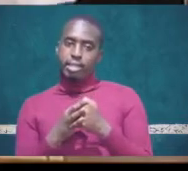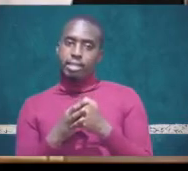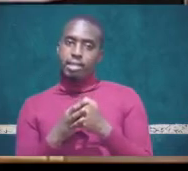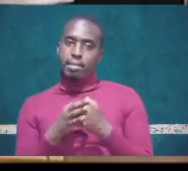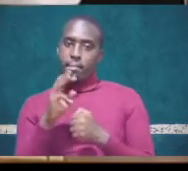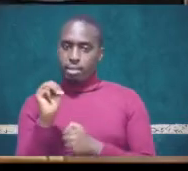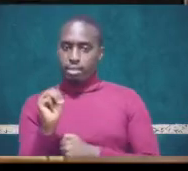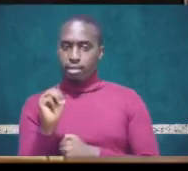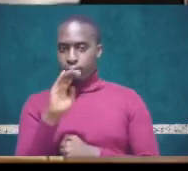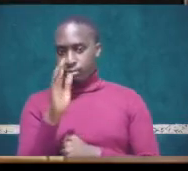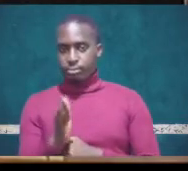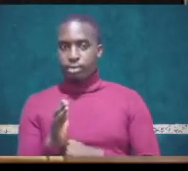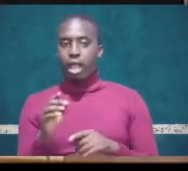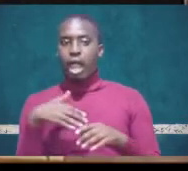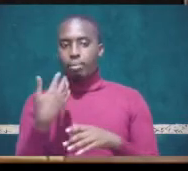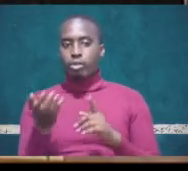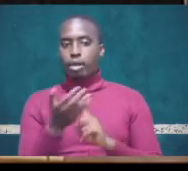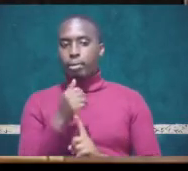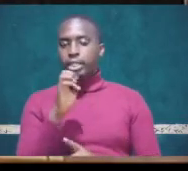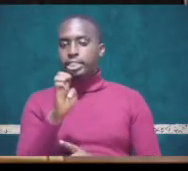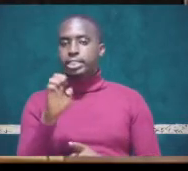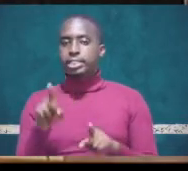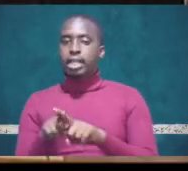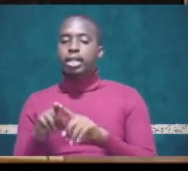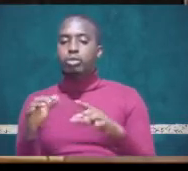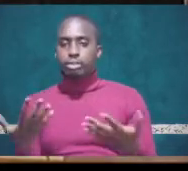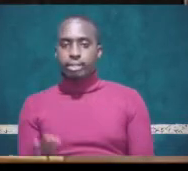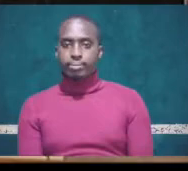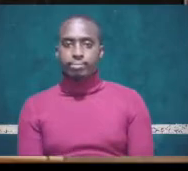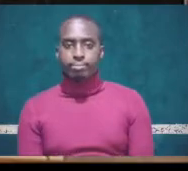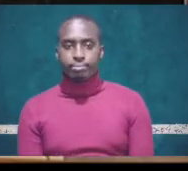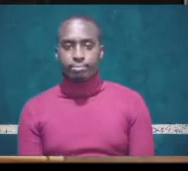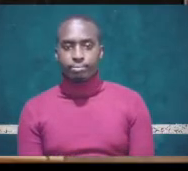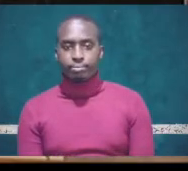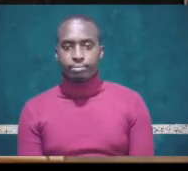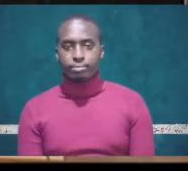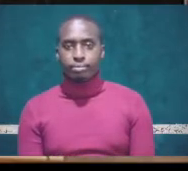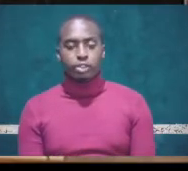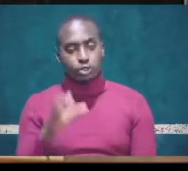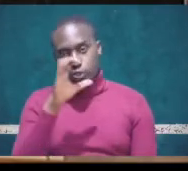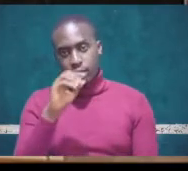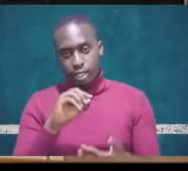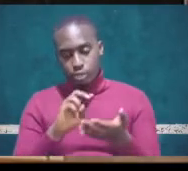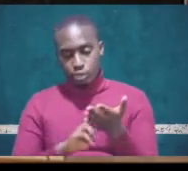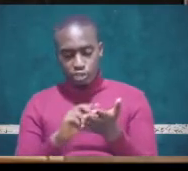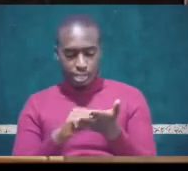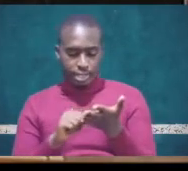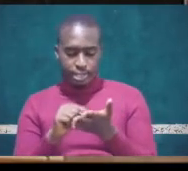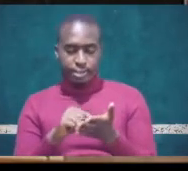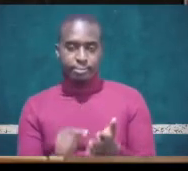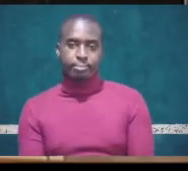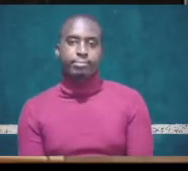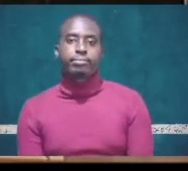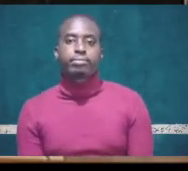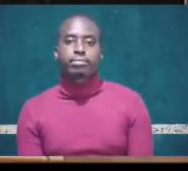2.08 meters. And then this A here will be equal to, so let's calculate that. So this is